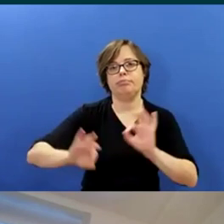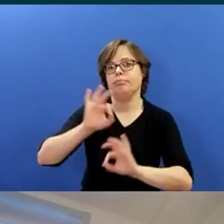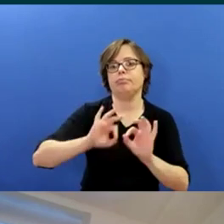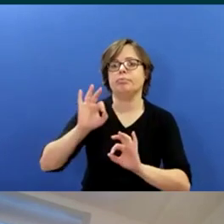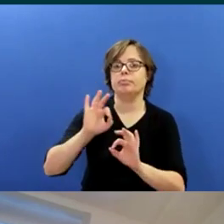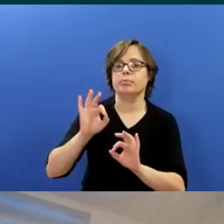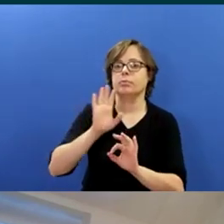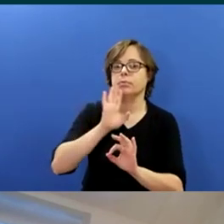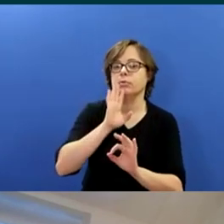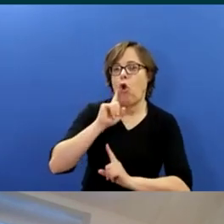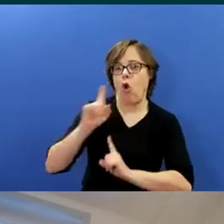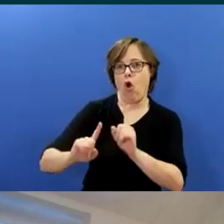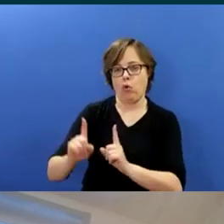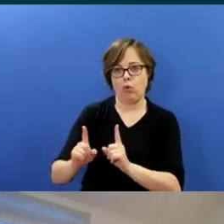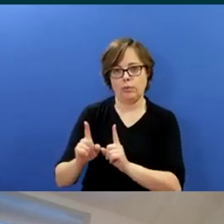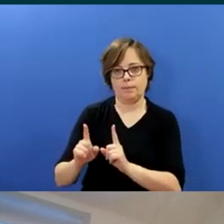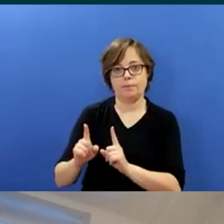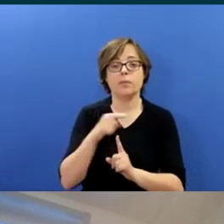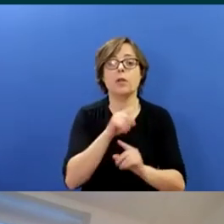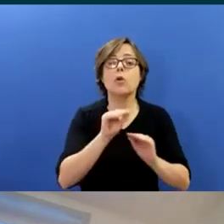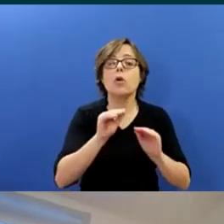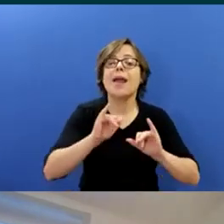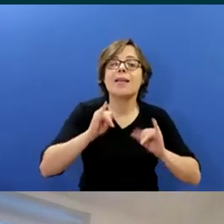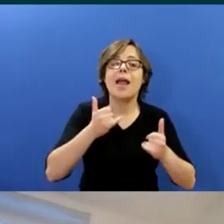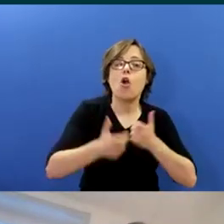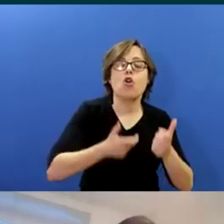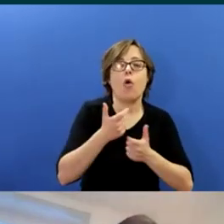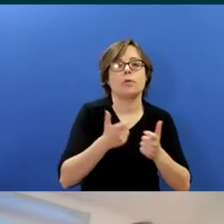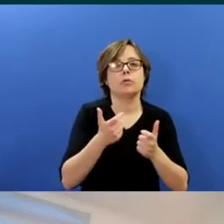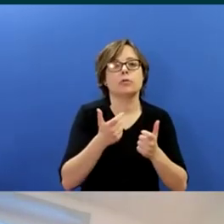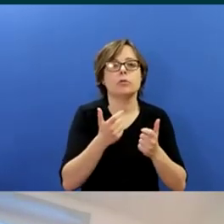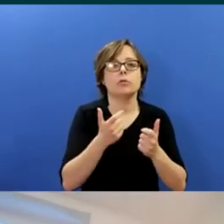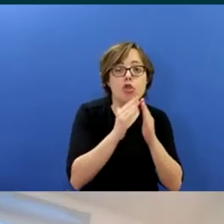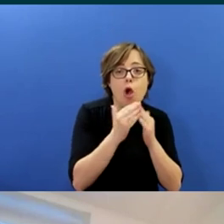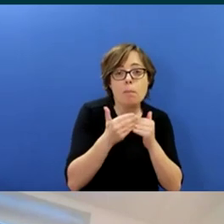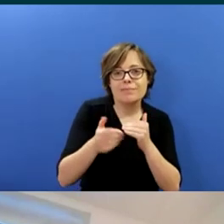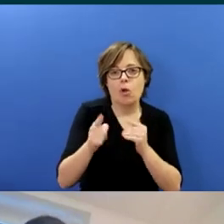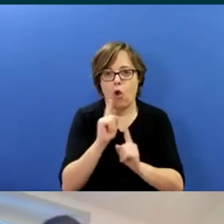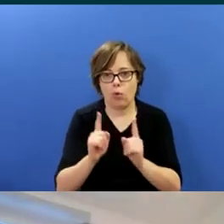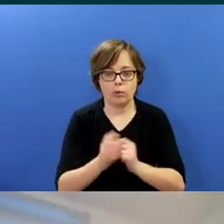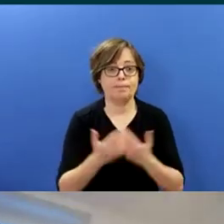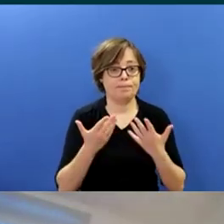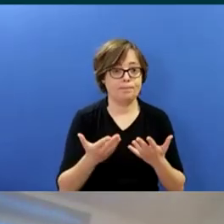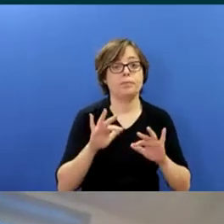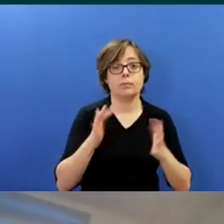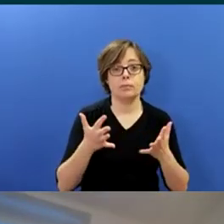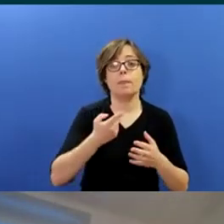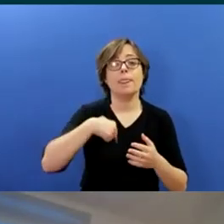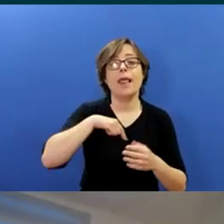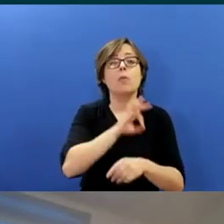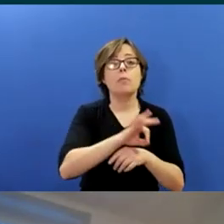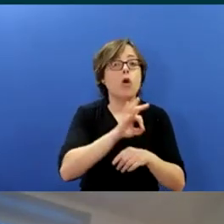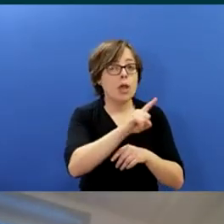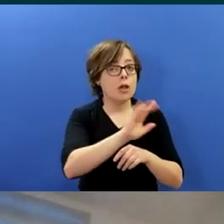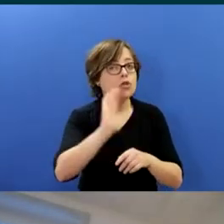things like that. Yes. So what are our experiences in hindsight? So